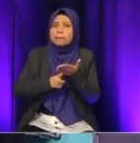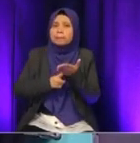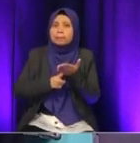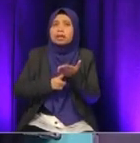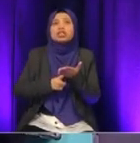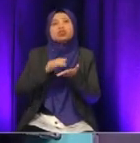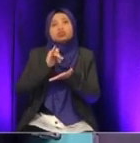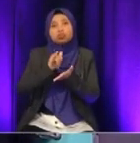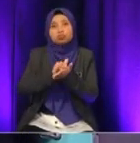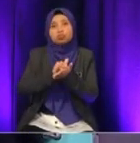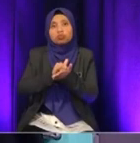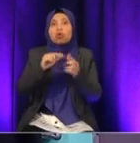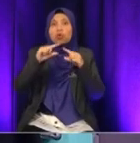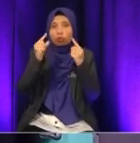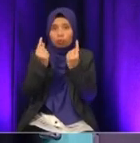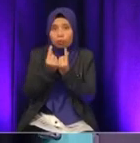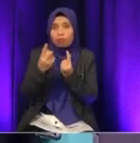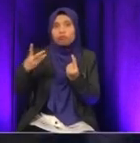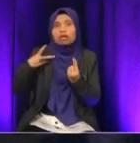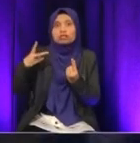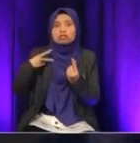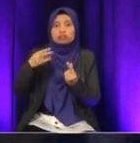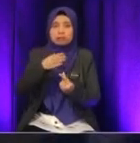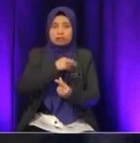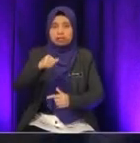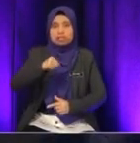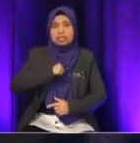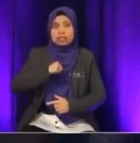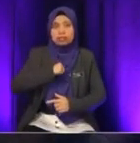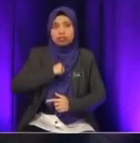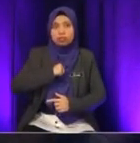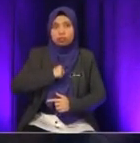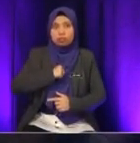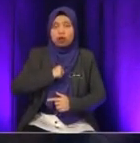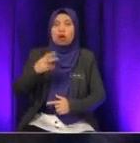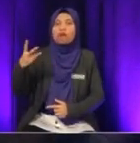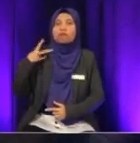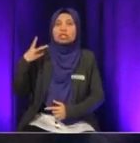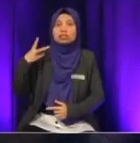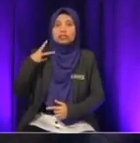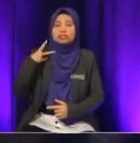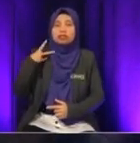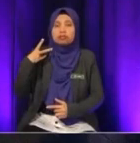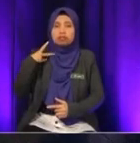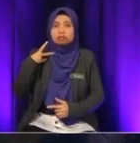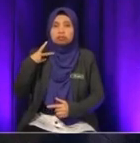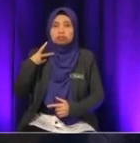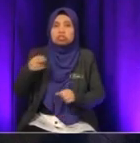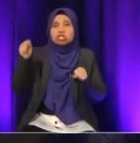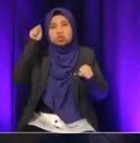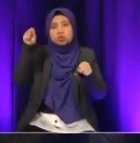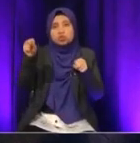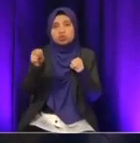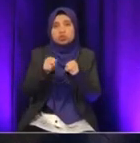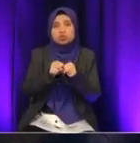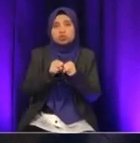individual volunteering. Mm-hmm. Which so is more suitable for group yes. and which is more suitable true. For individual. Very true. Okay. A group volunteering is suitable or engage